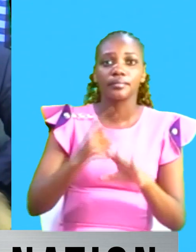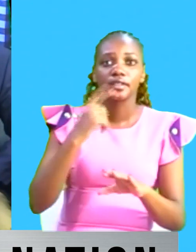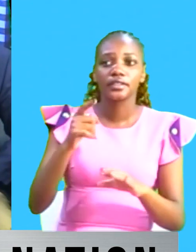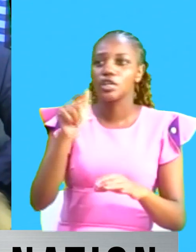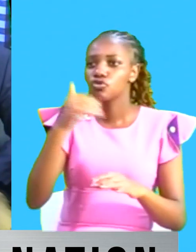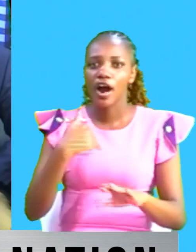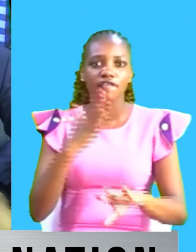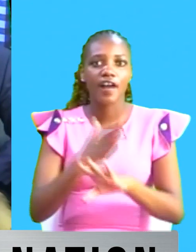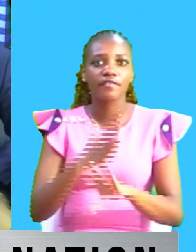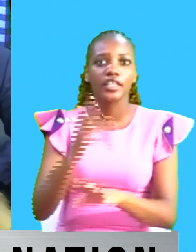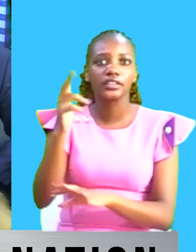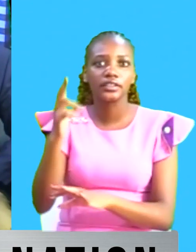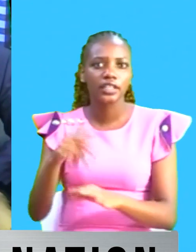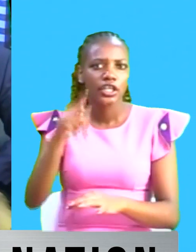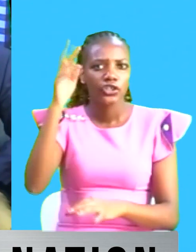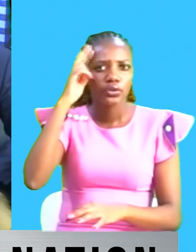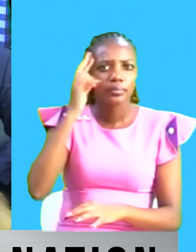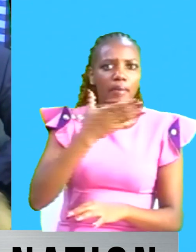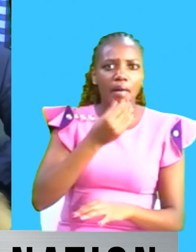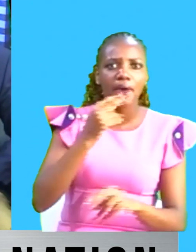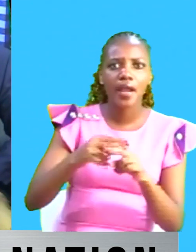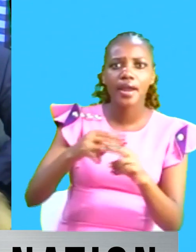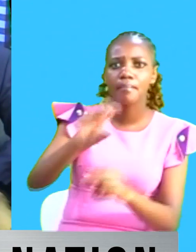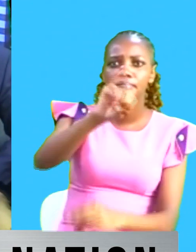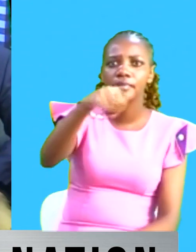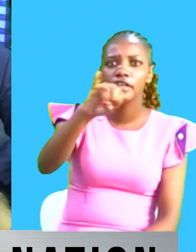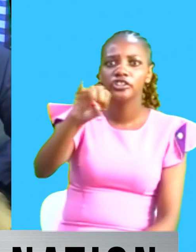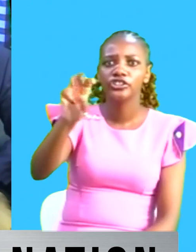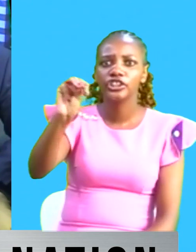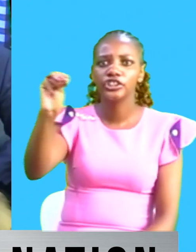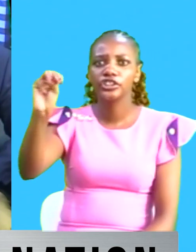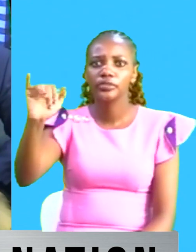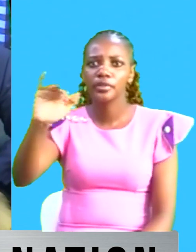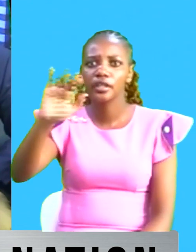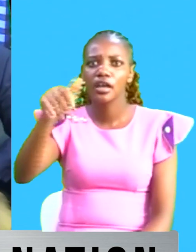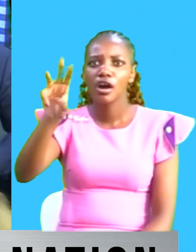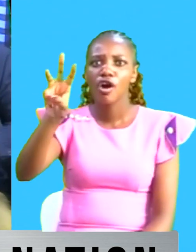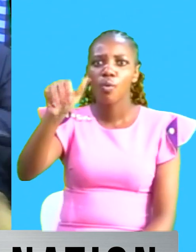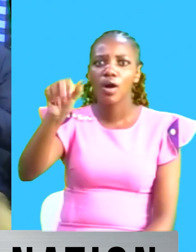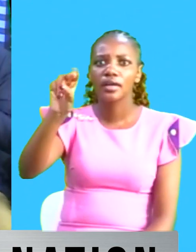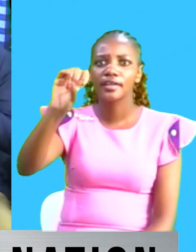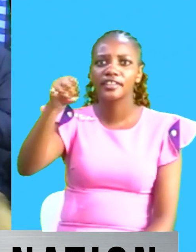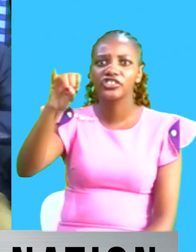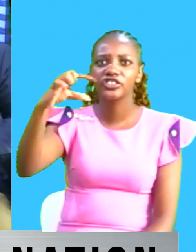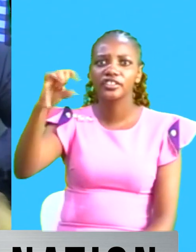What happened to Jimmy Wanjigi? He was also, at some point, he was raided in terms of guns. And you've just mentioned